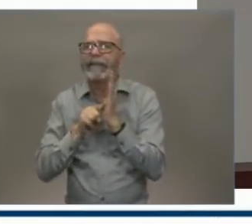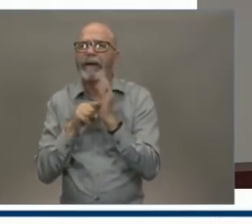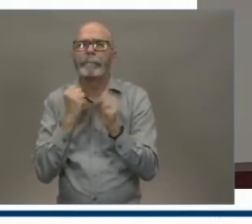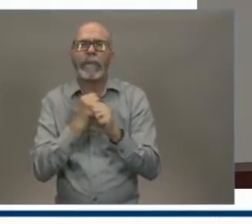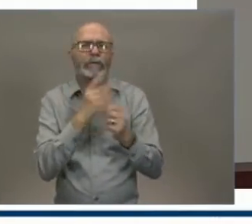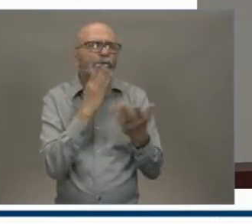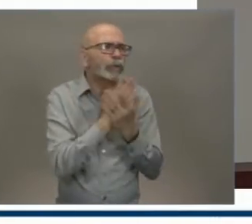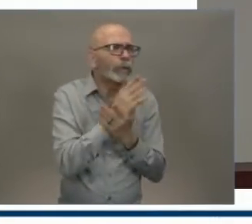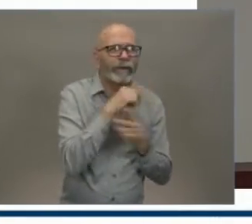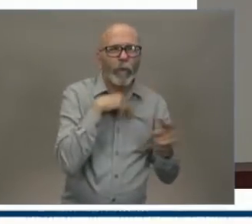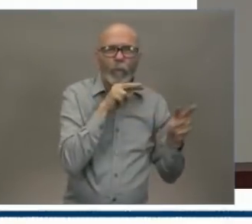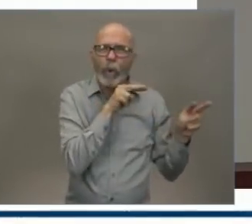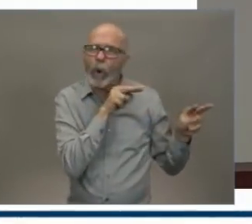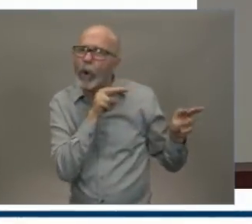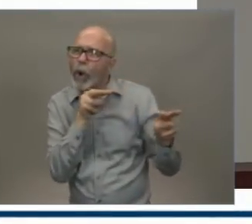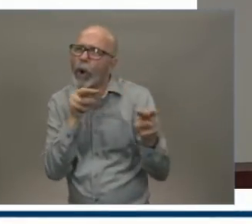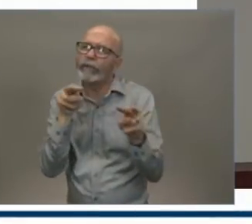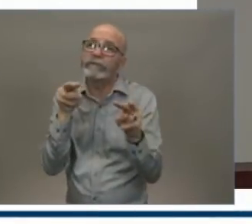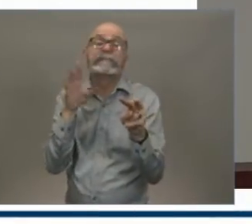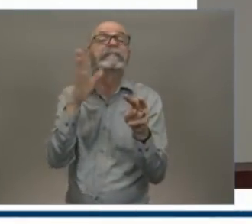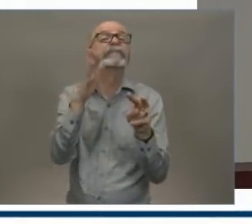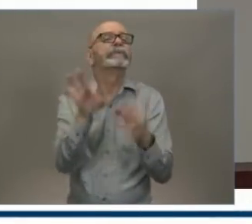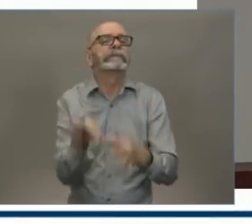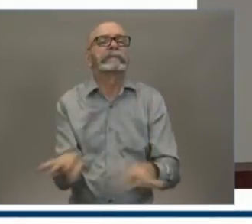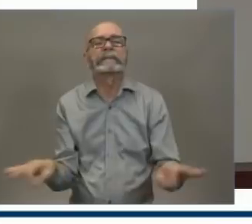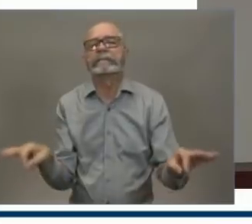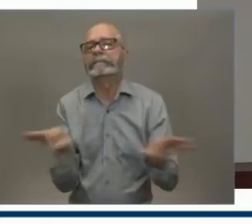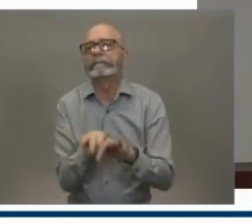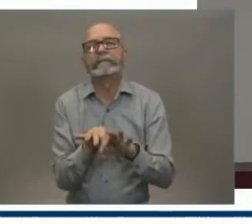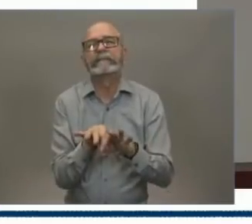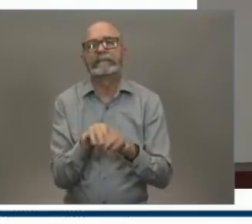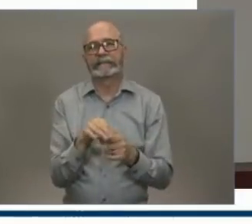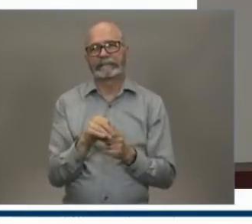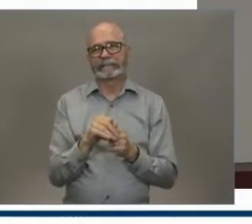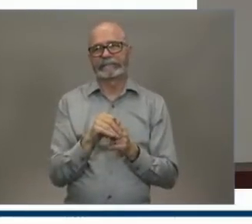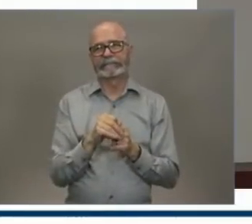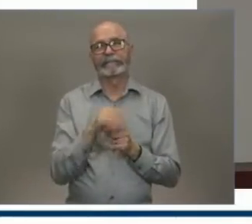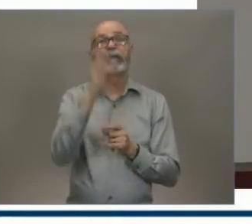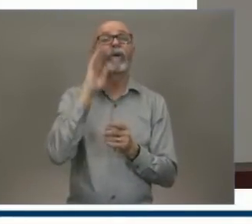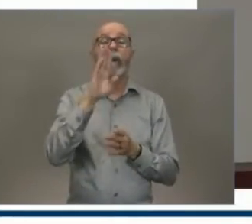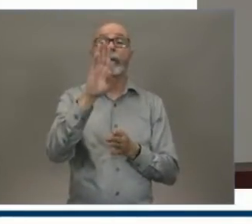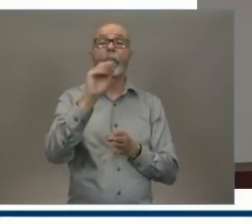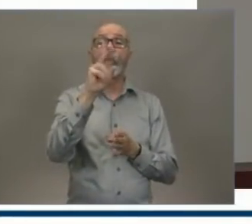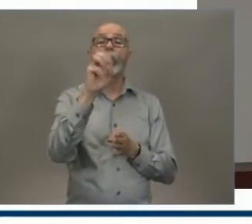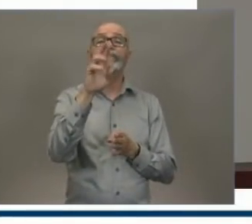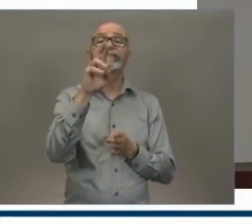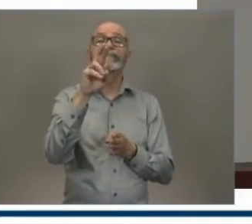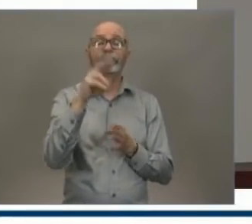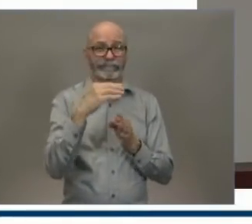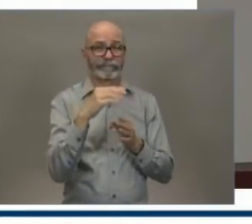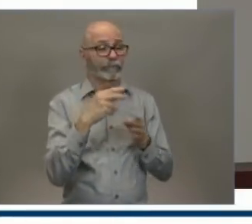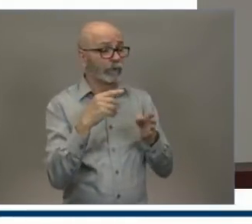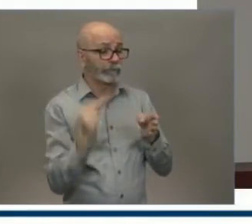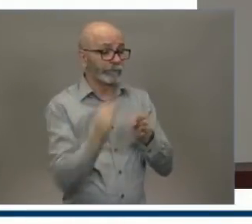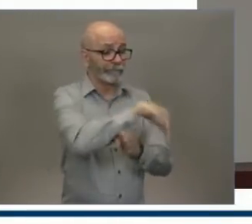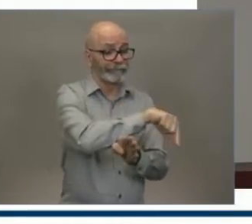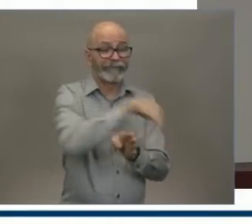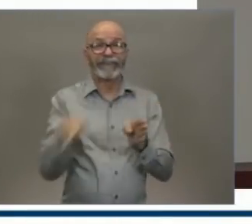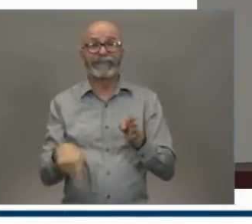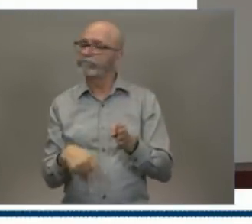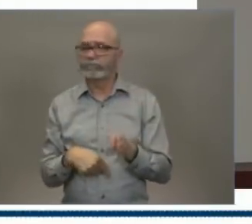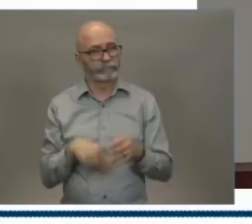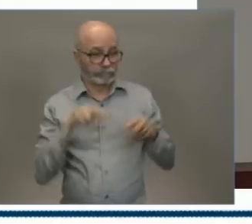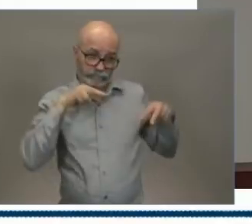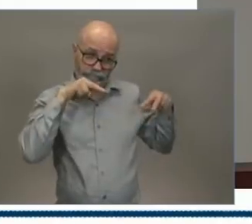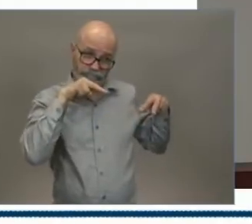and provincial border measures, and it certainly is another reason of why we need to continue our cautious approach to COVID-19